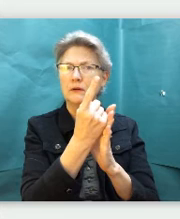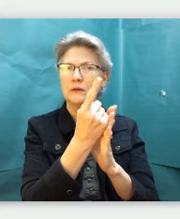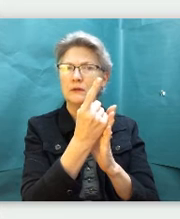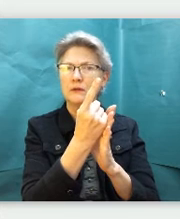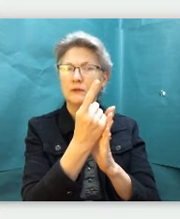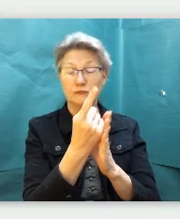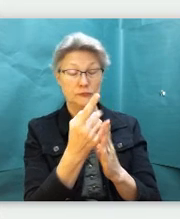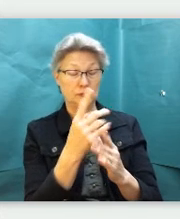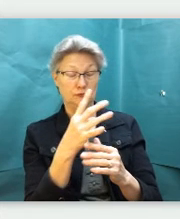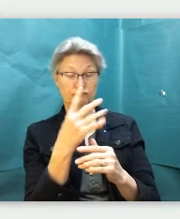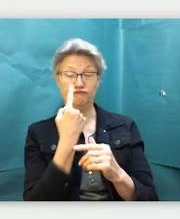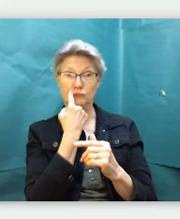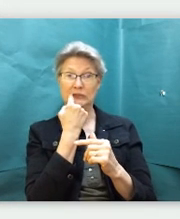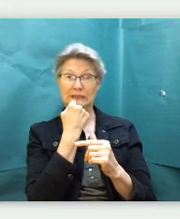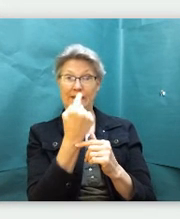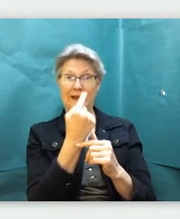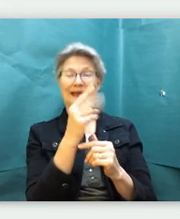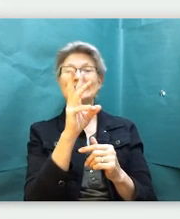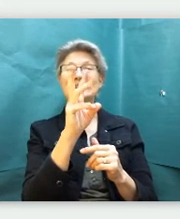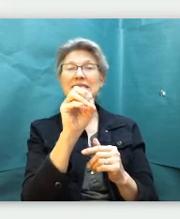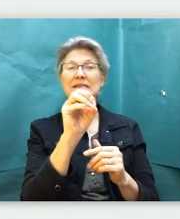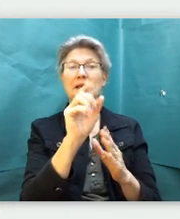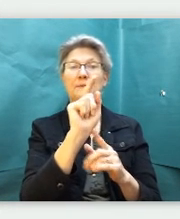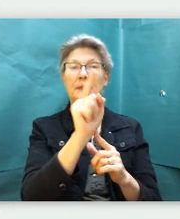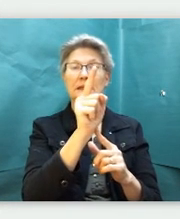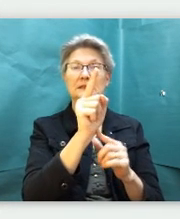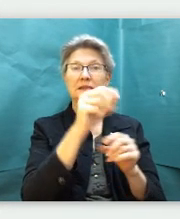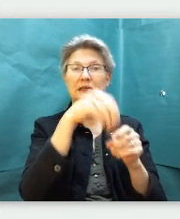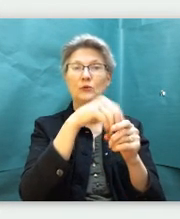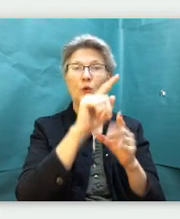That's right, we just talked about it. There's 60 minutes in an hour.